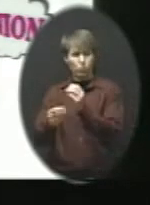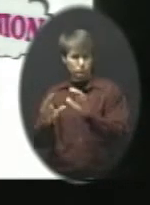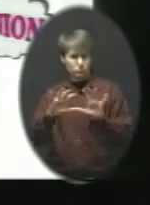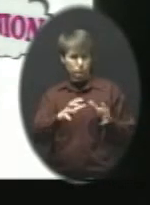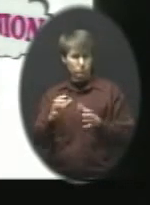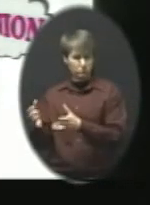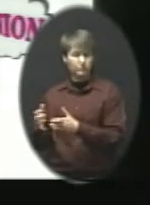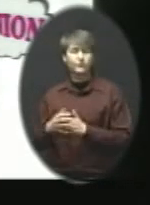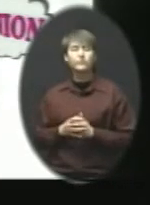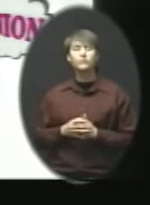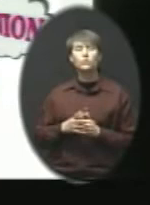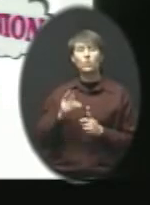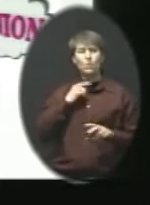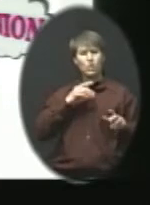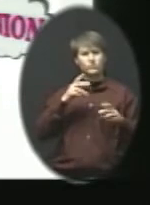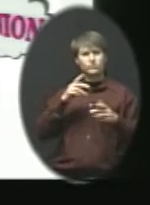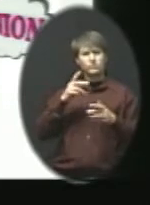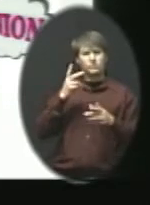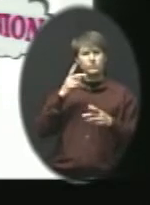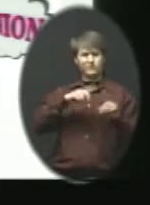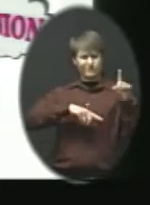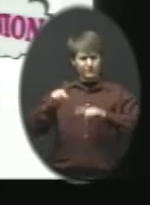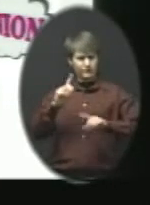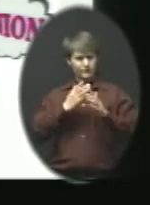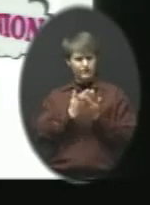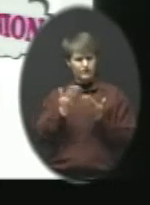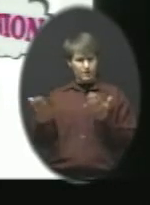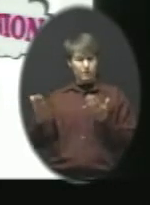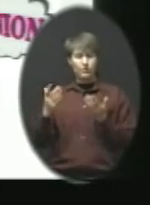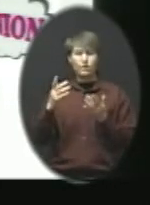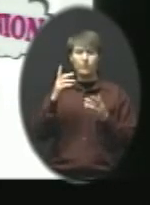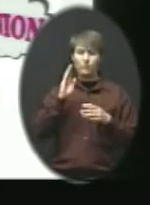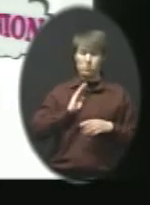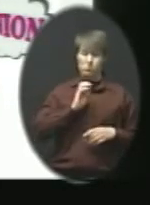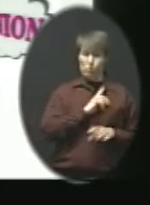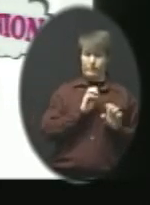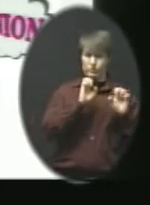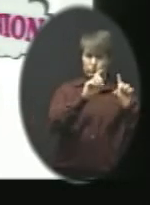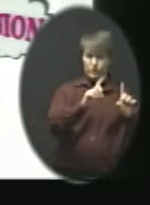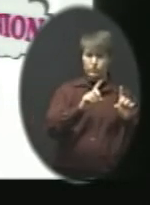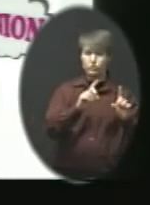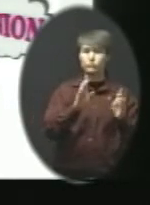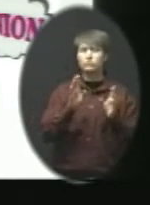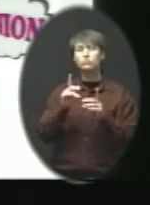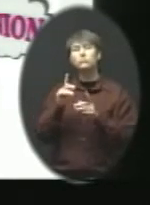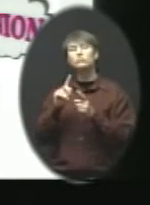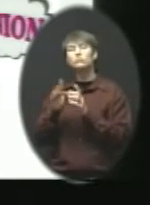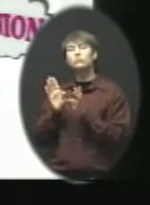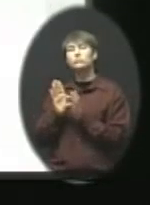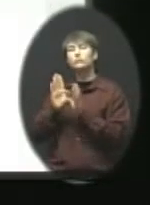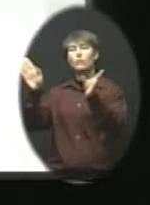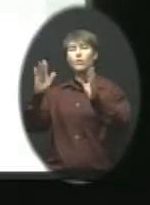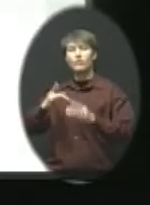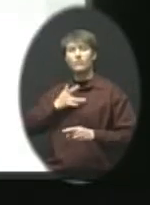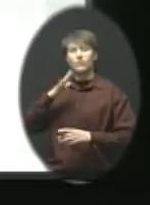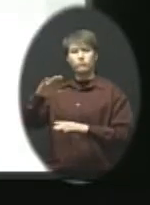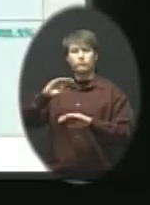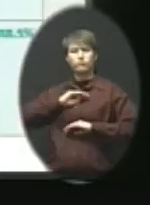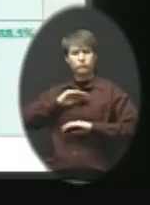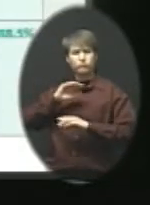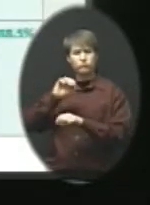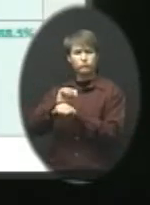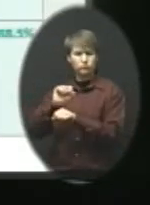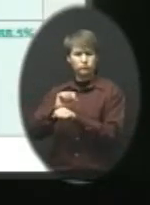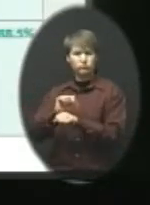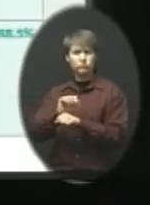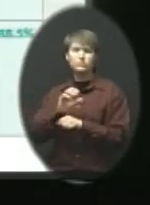a variety of areas from the Board of Education all the way to overall feelings and job satisfaction. So I'll give you just a little glimmer